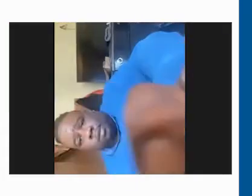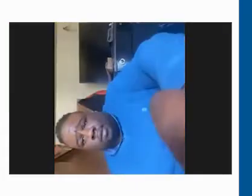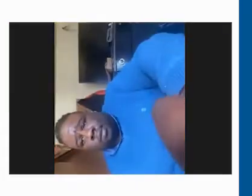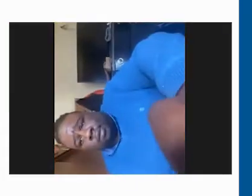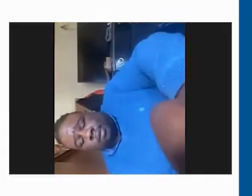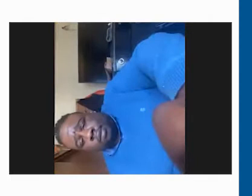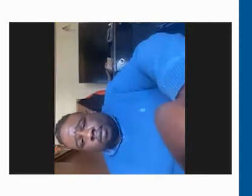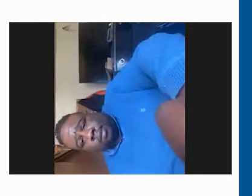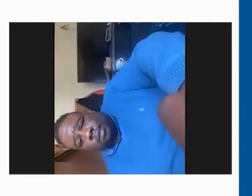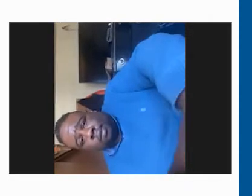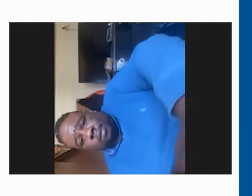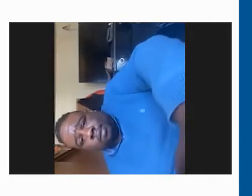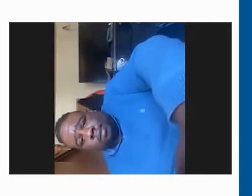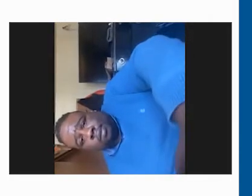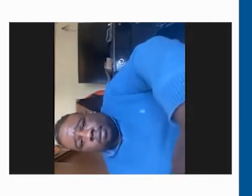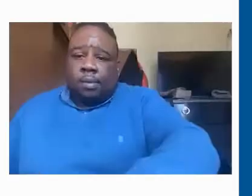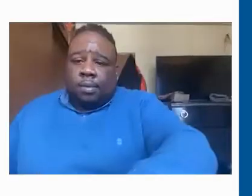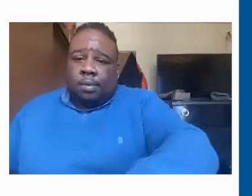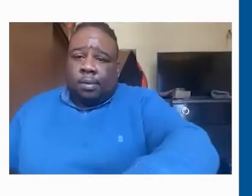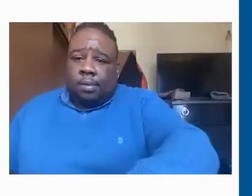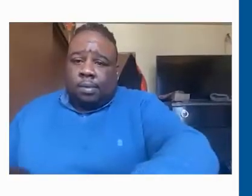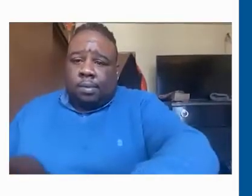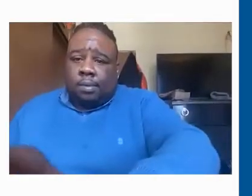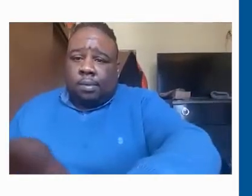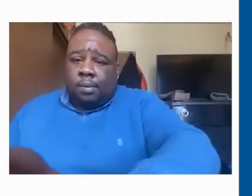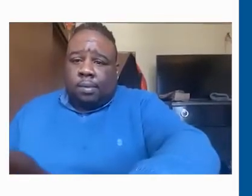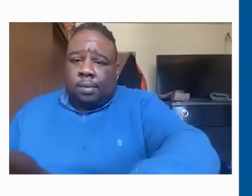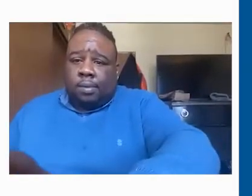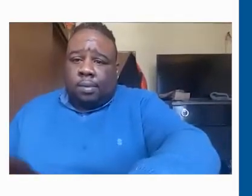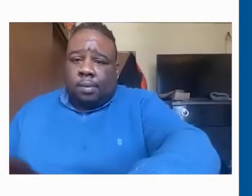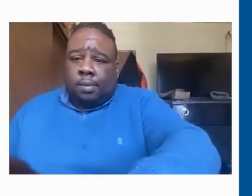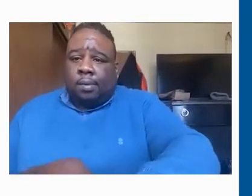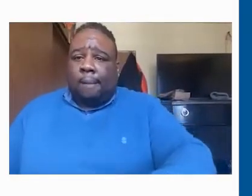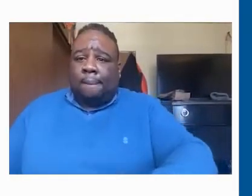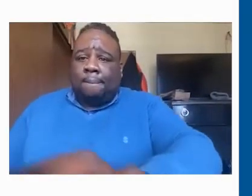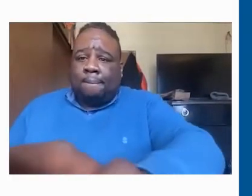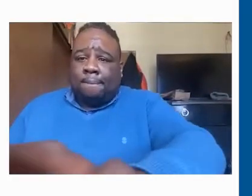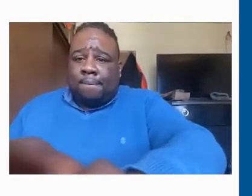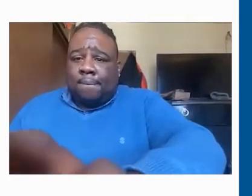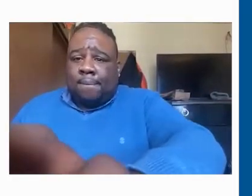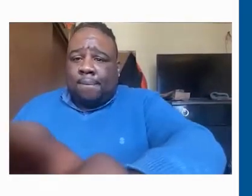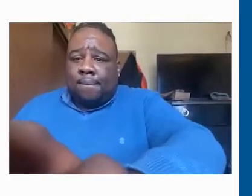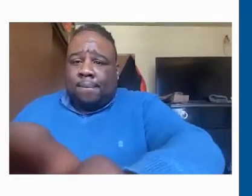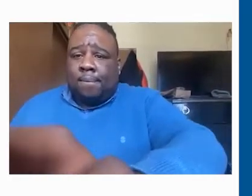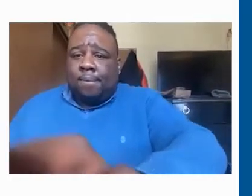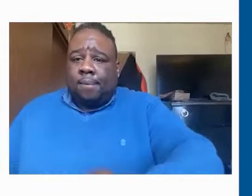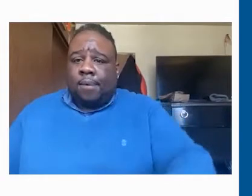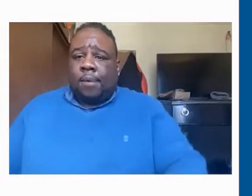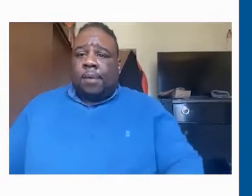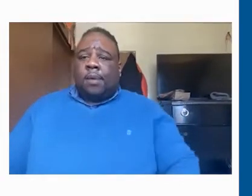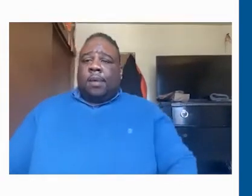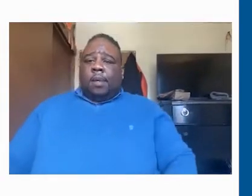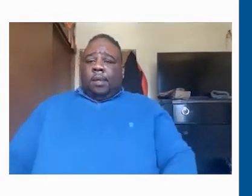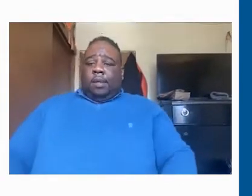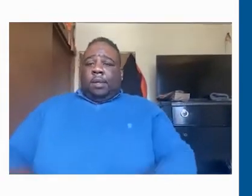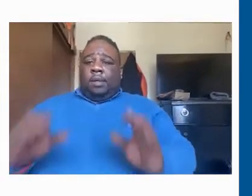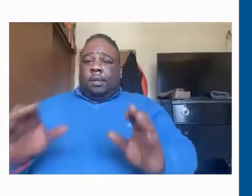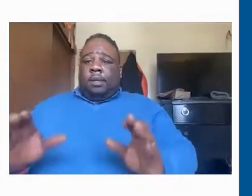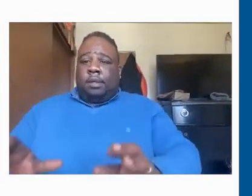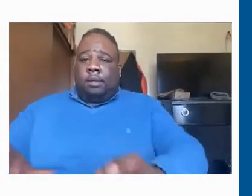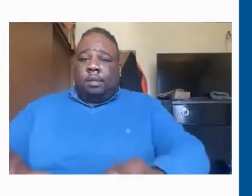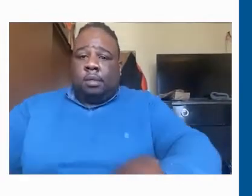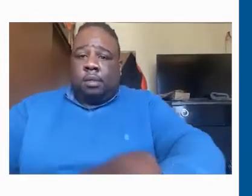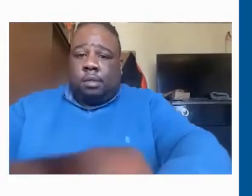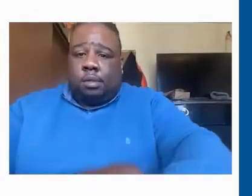disabilities. And also in addition to that too, there is a pet-friendly room for those who have pets. Service animals are not going to be separated from